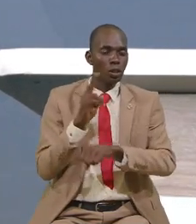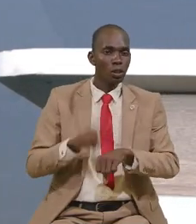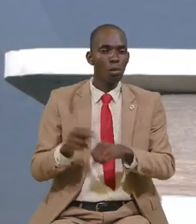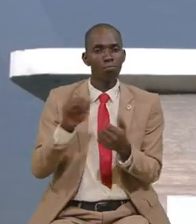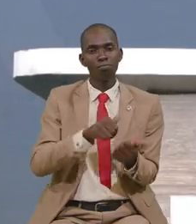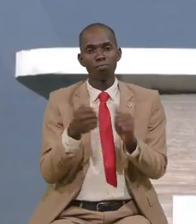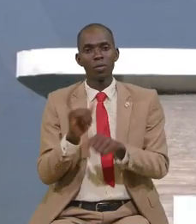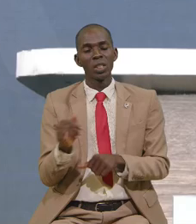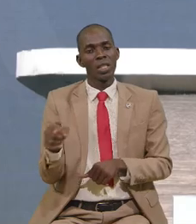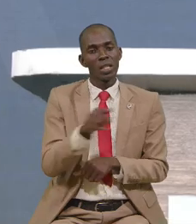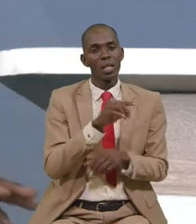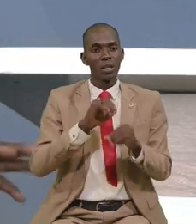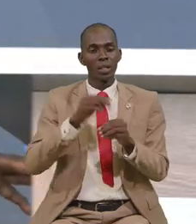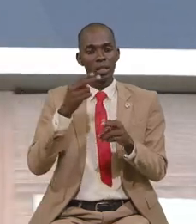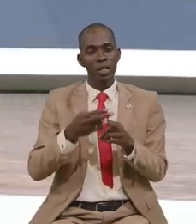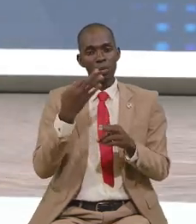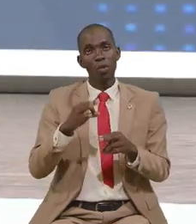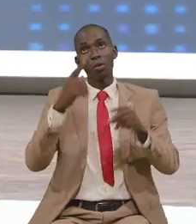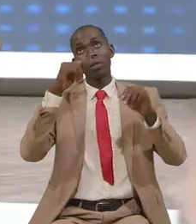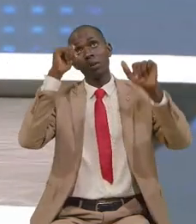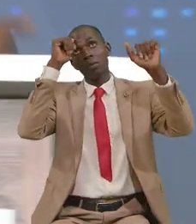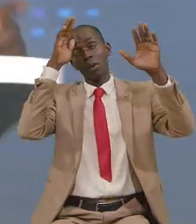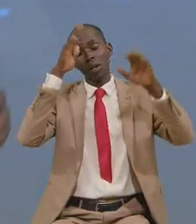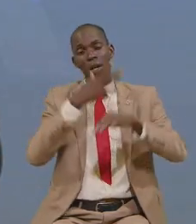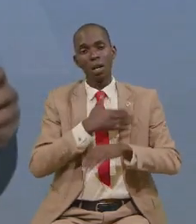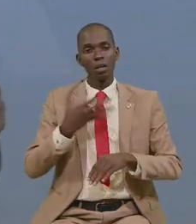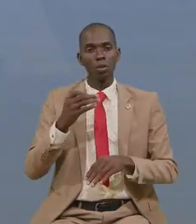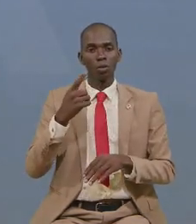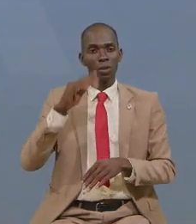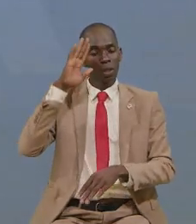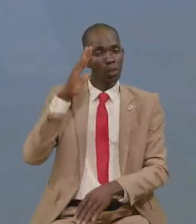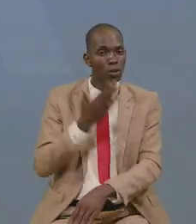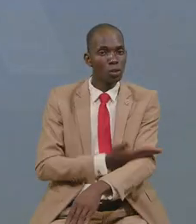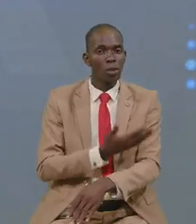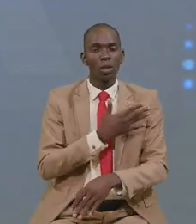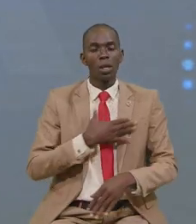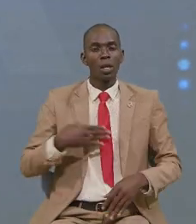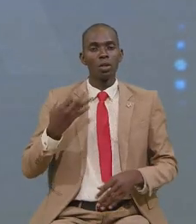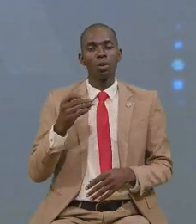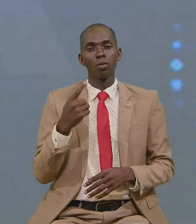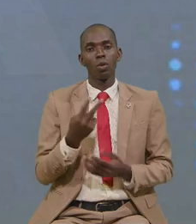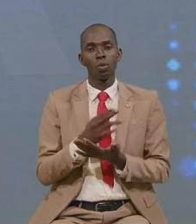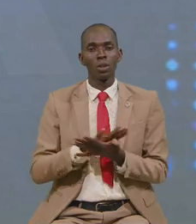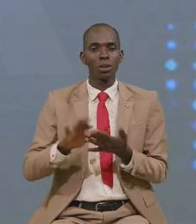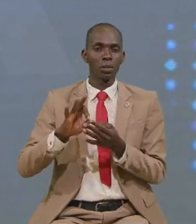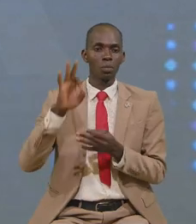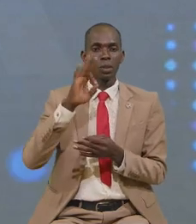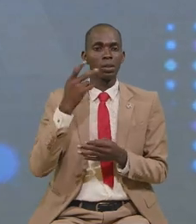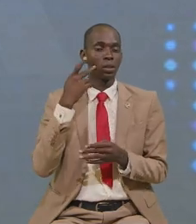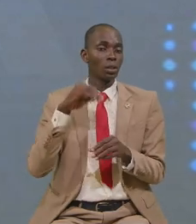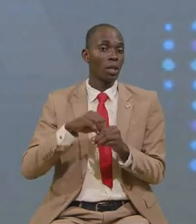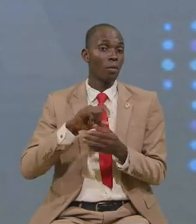name of the Father and of the Son and of the Holy Ghost. Look at verse 20. In verse